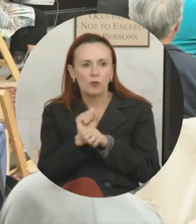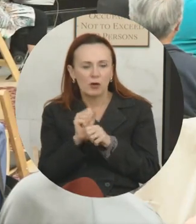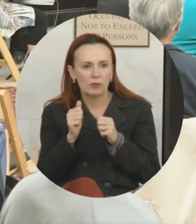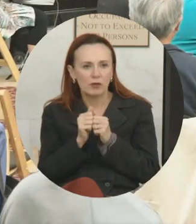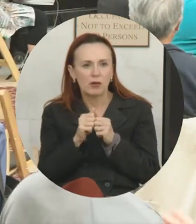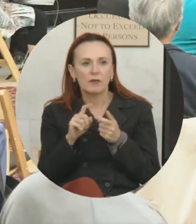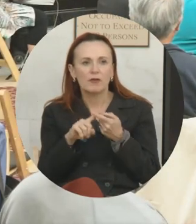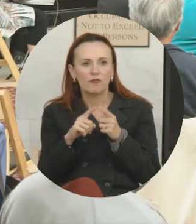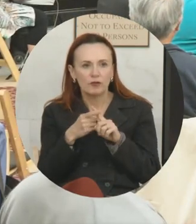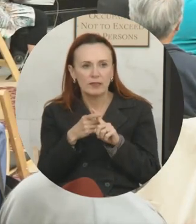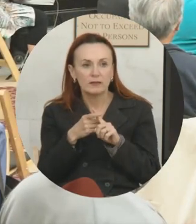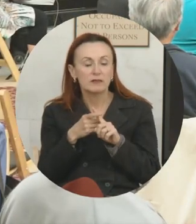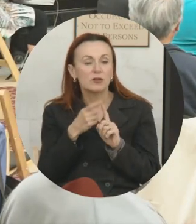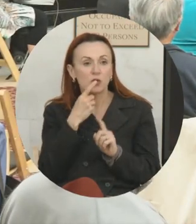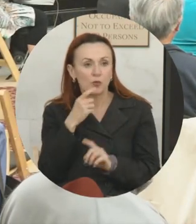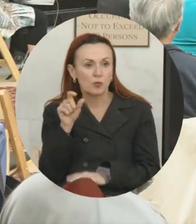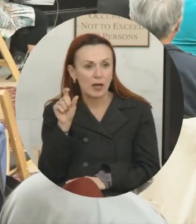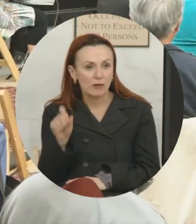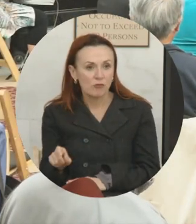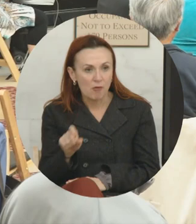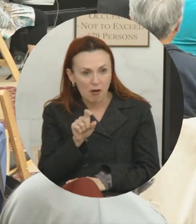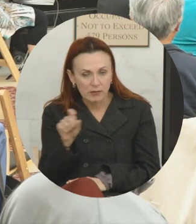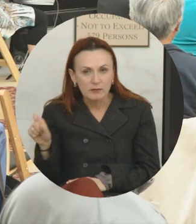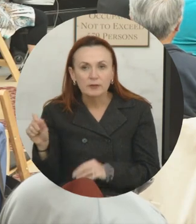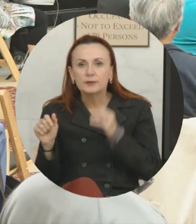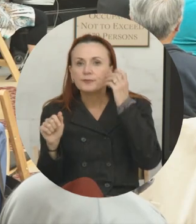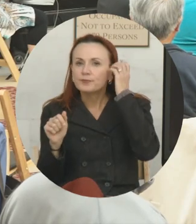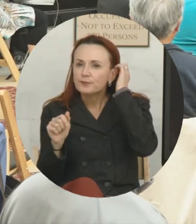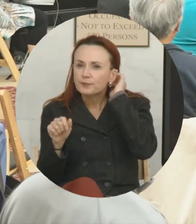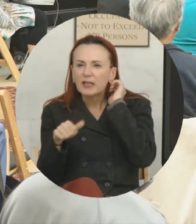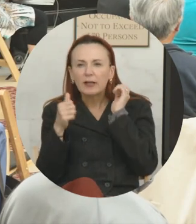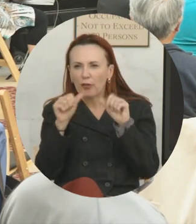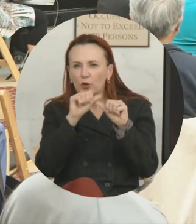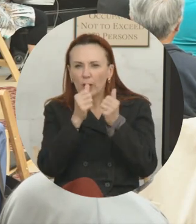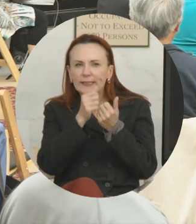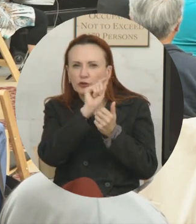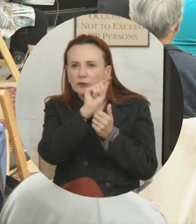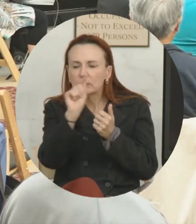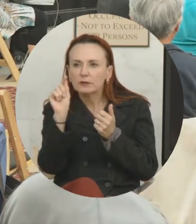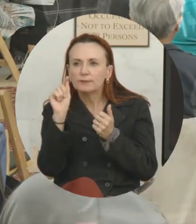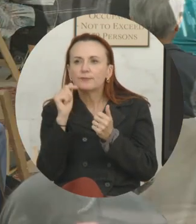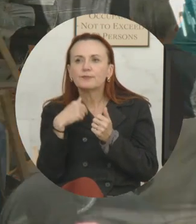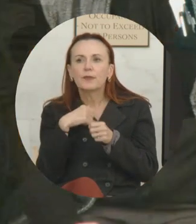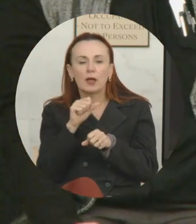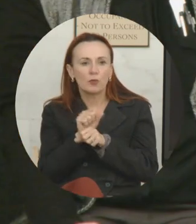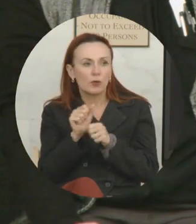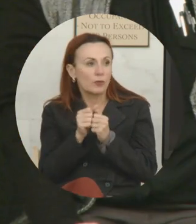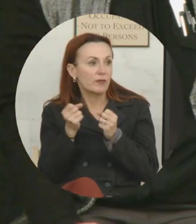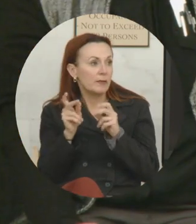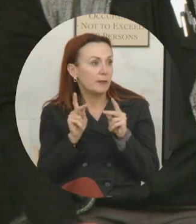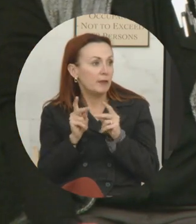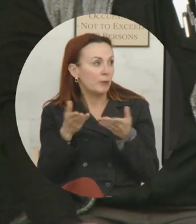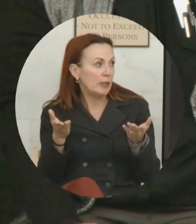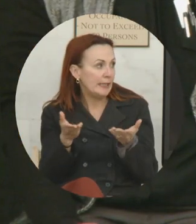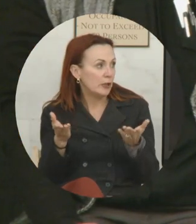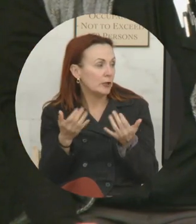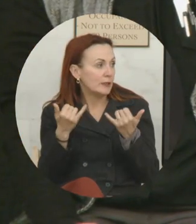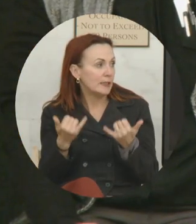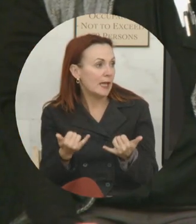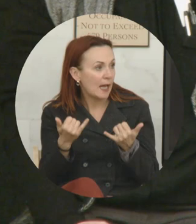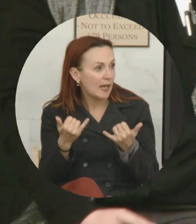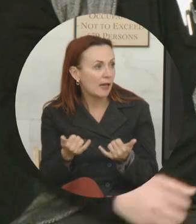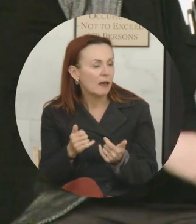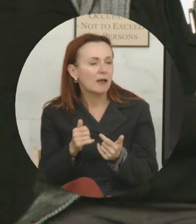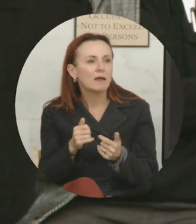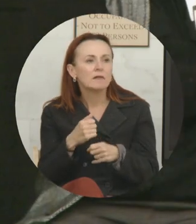Cross. We've worked with our friends at other governmental agencies. I work with many of the people that are in the room right now